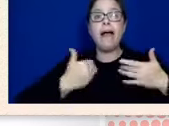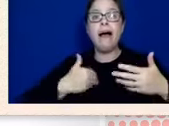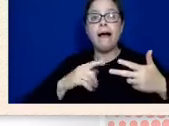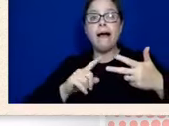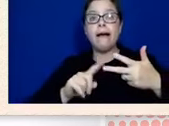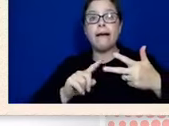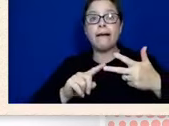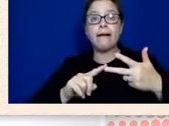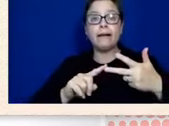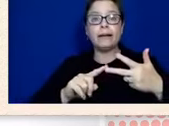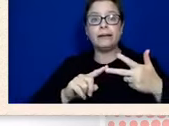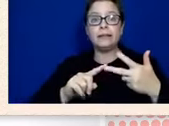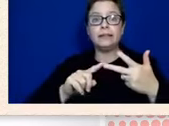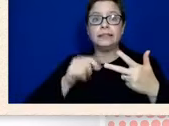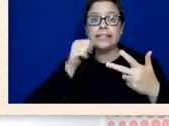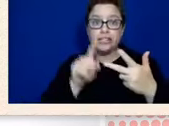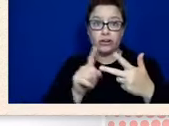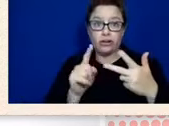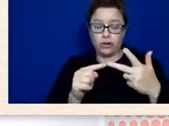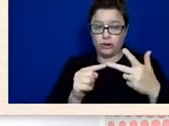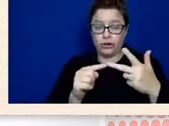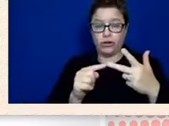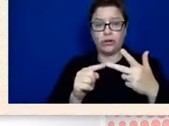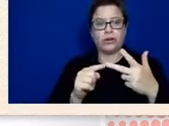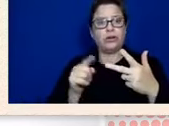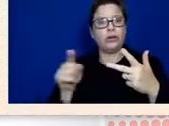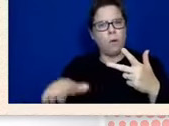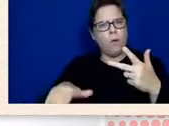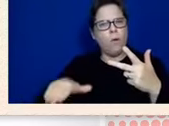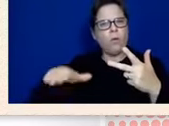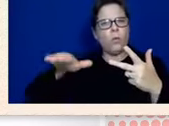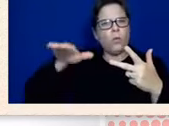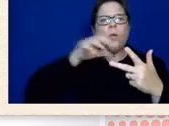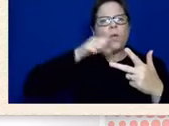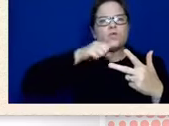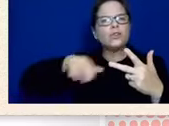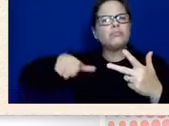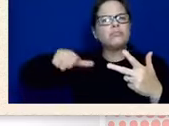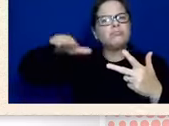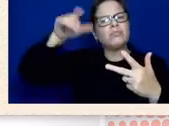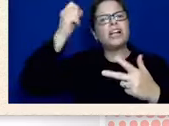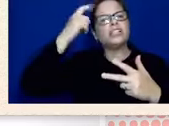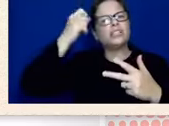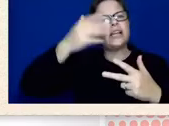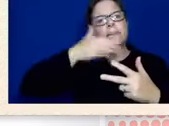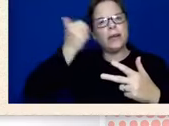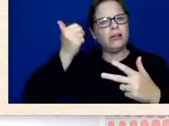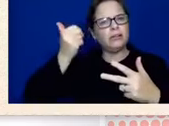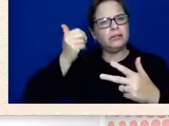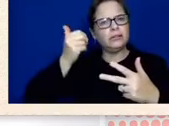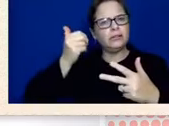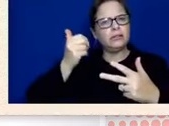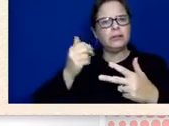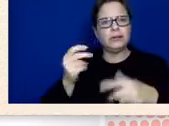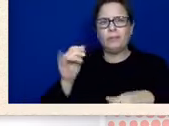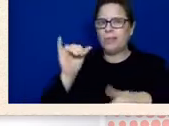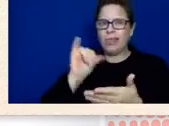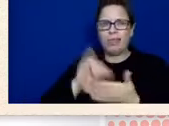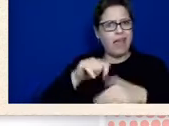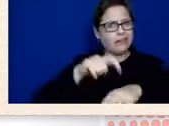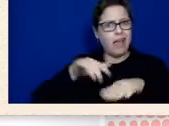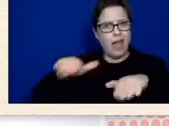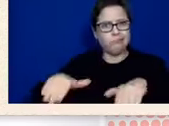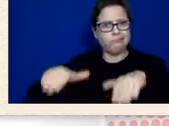sibling, once she got older, she started understanding. But at the time, they did not understand what was going on with